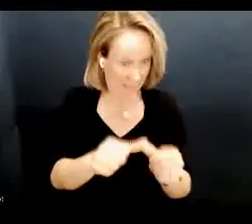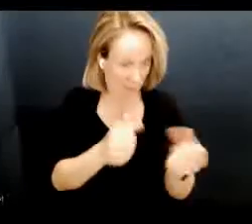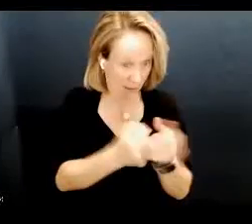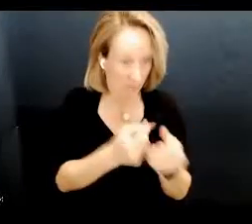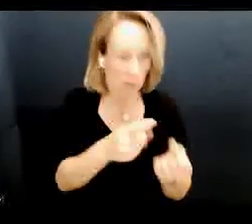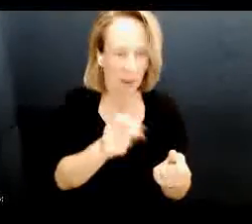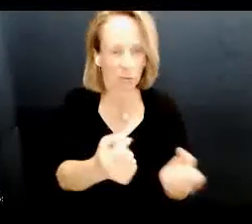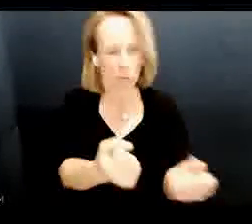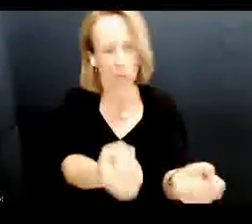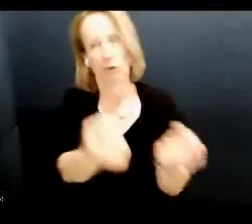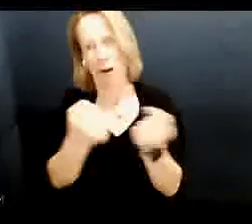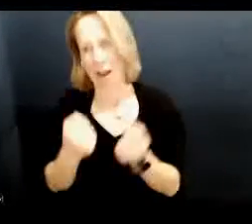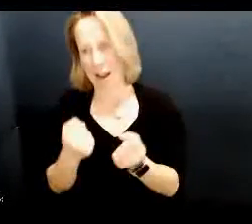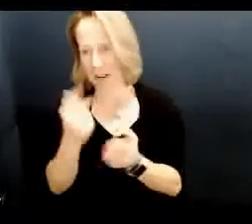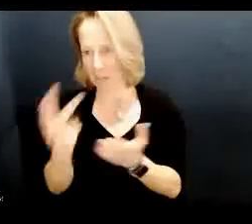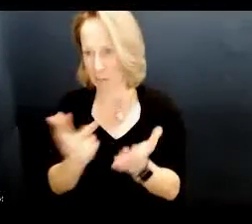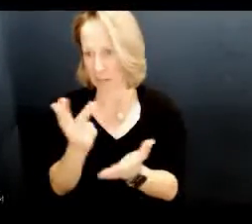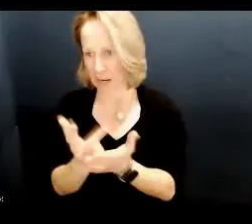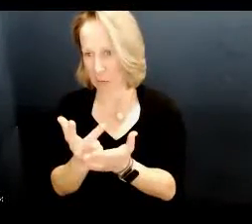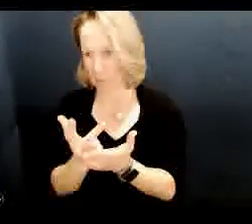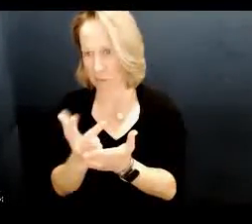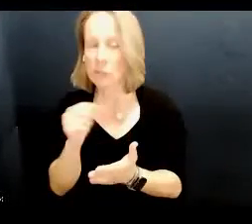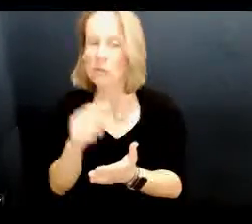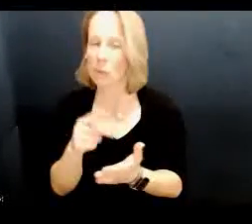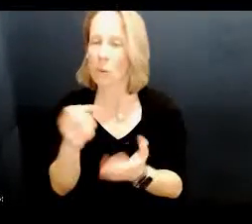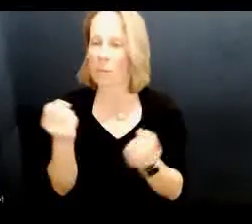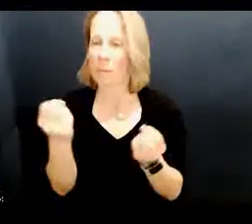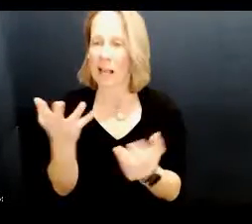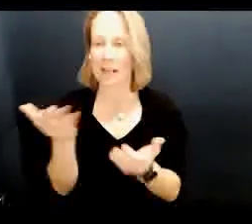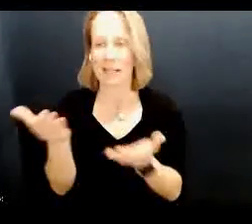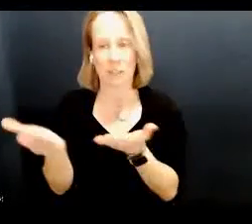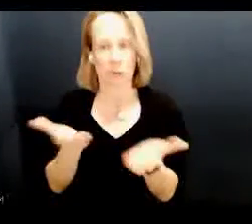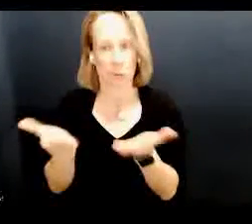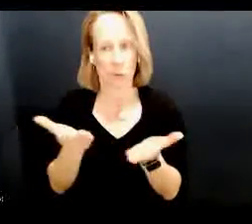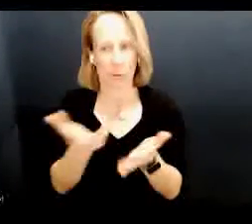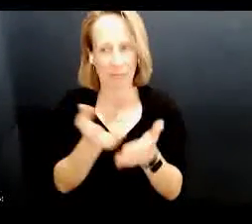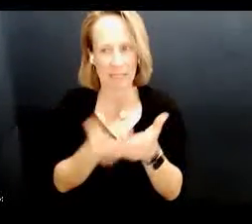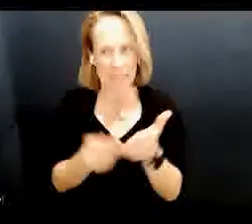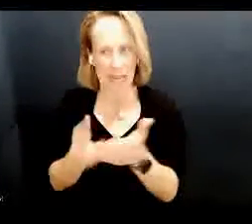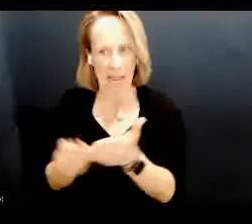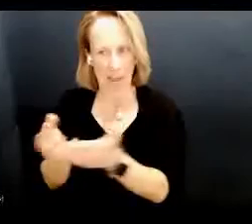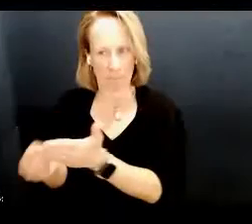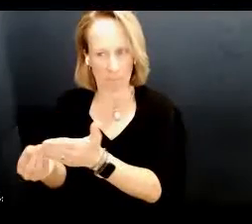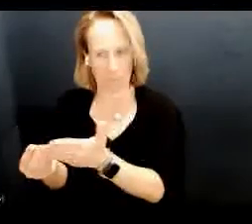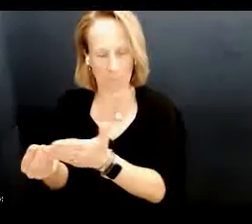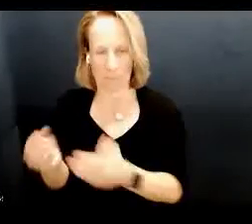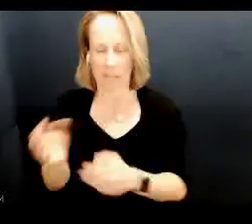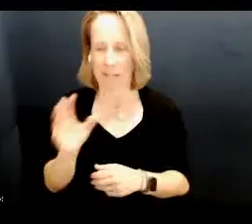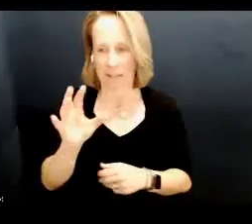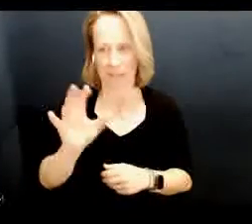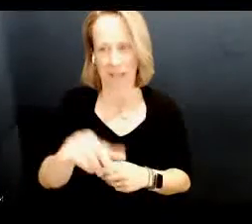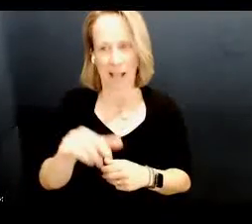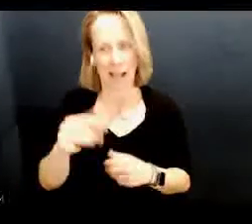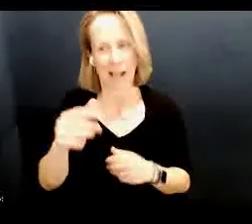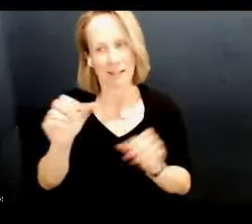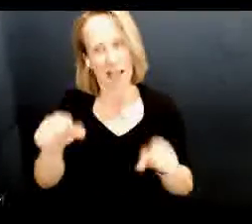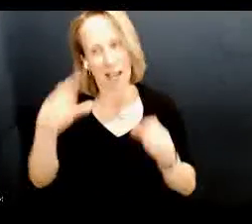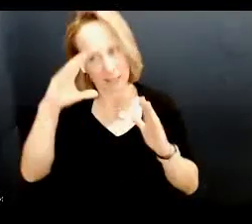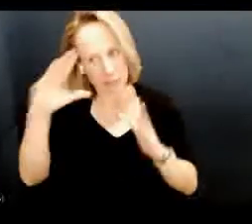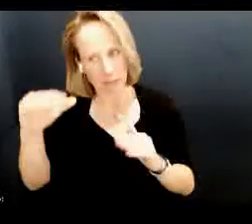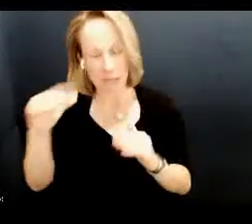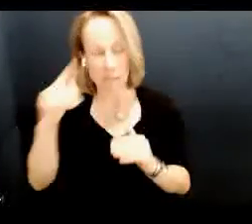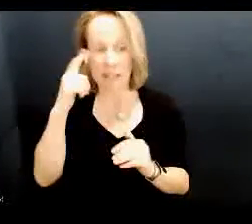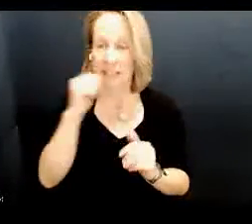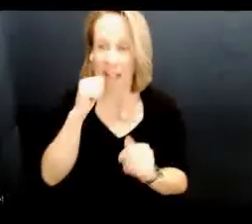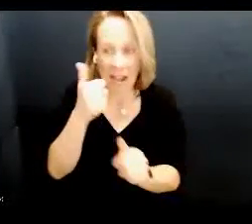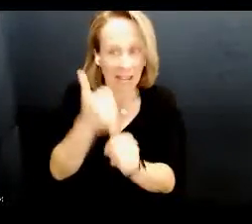service gaps, which is to be expected in any community. We know not every community has forensic exams, not